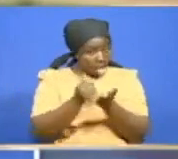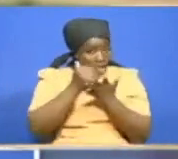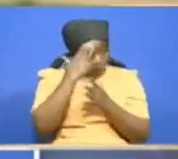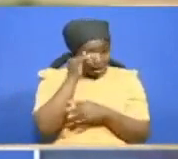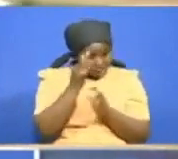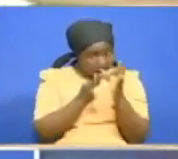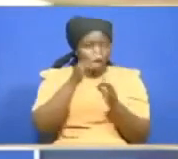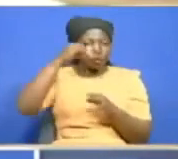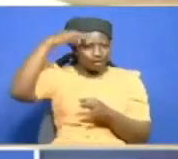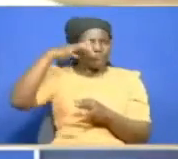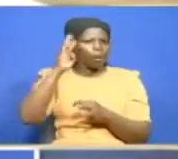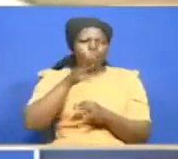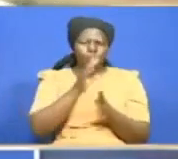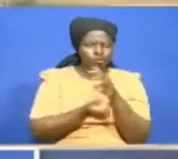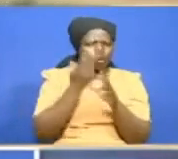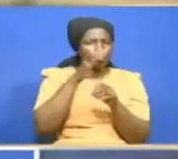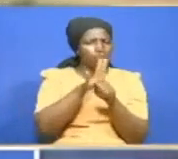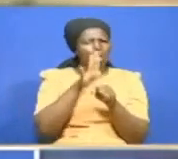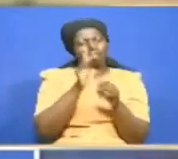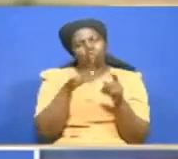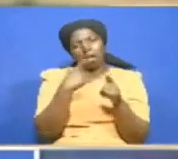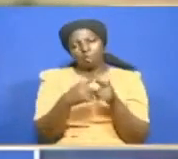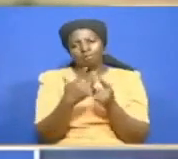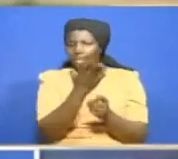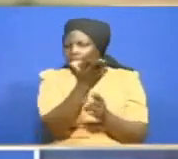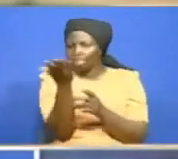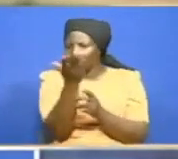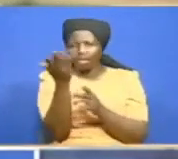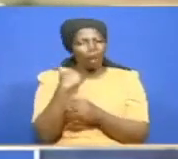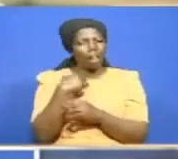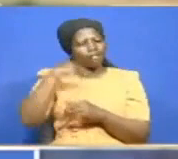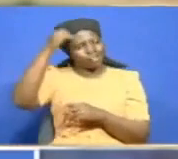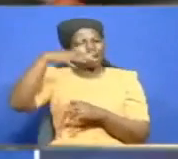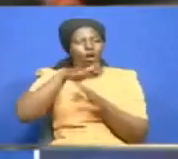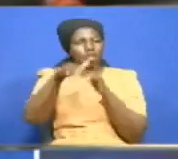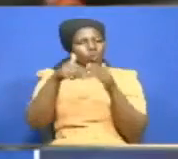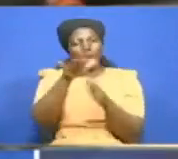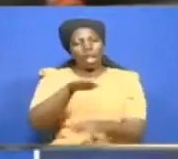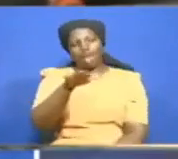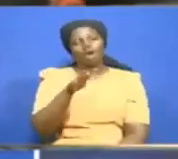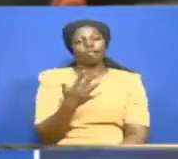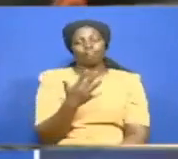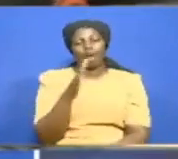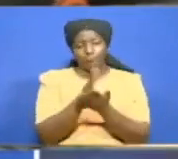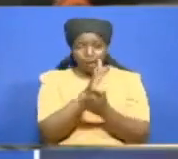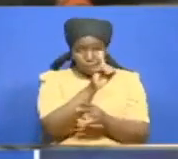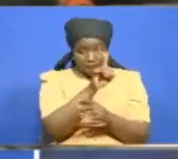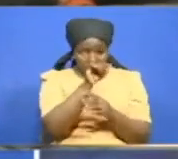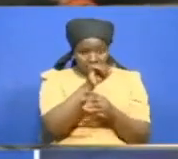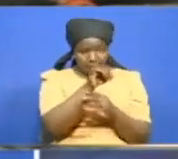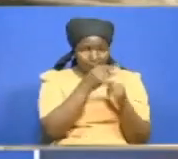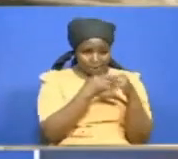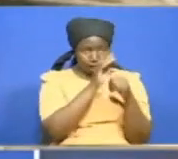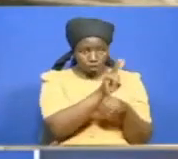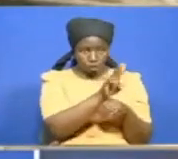kwa wingi, hakuna mahali patakuwa hapana stima kwa area hii. Phase 1 of the 82